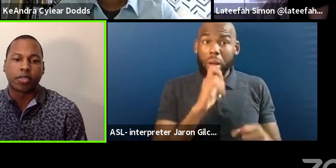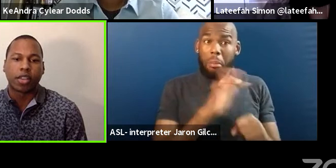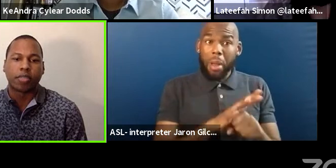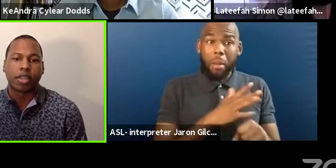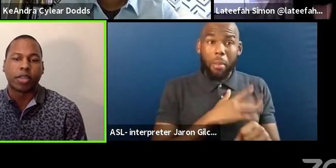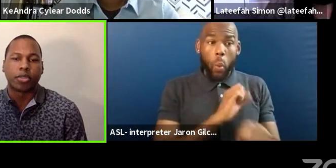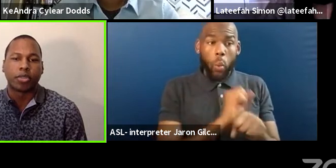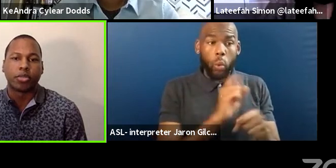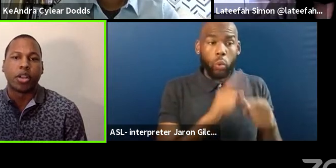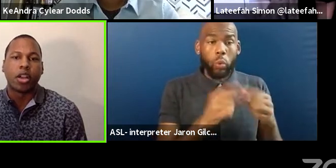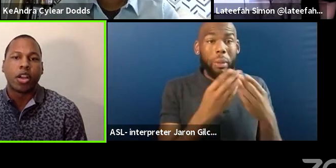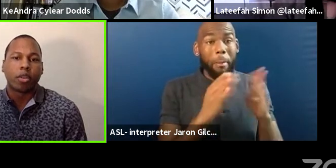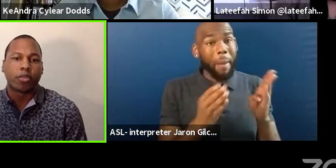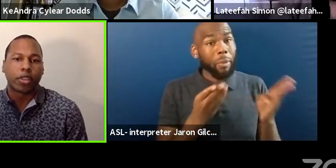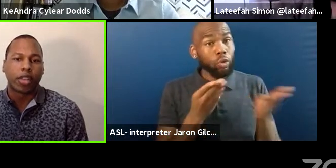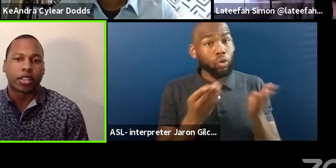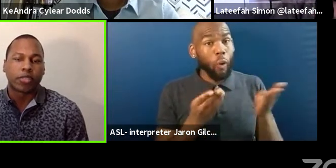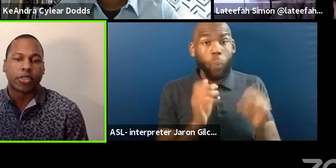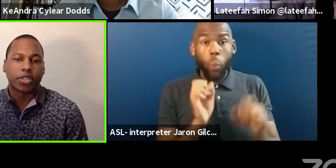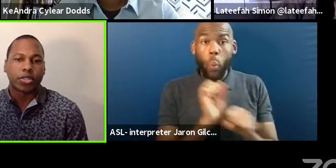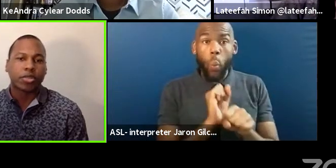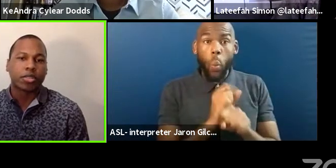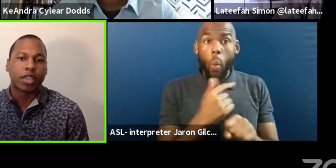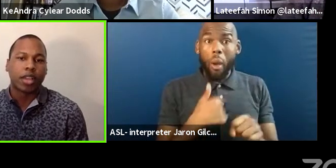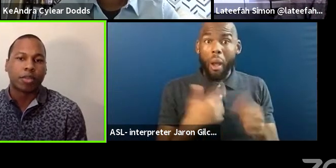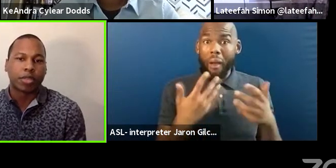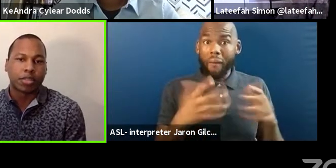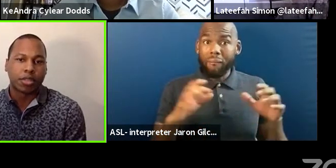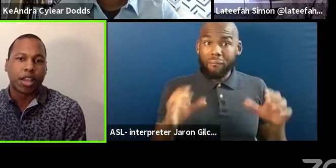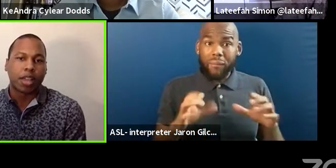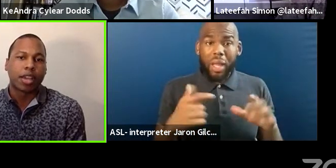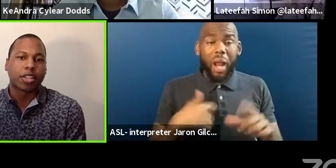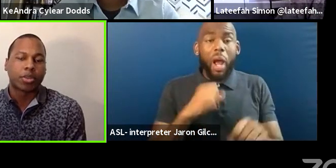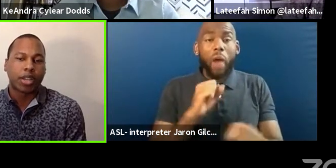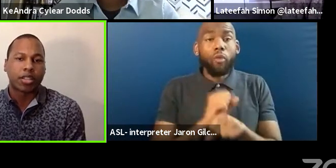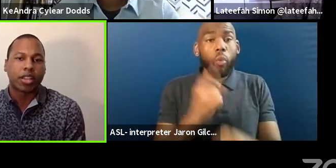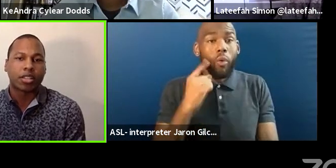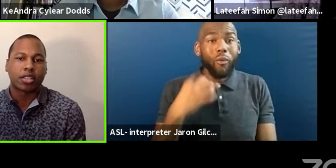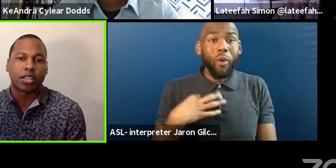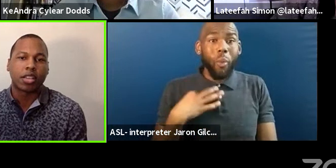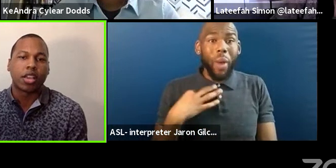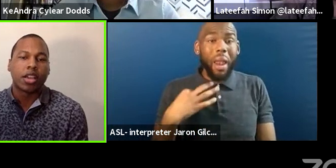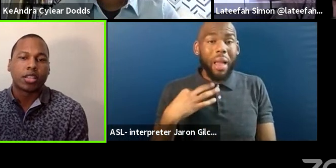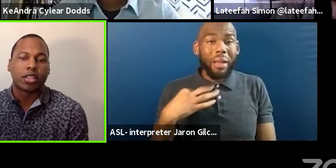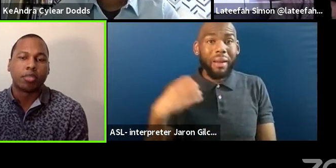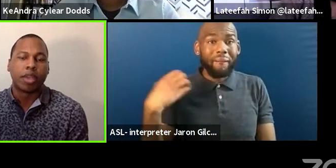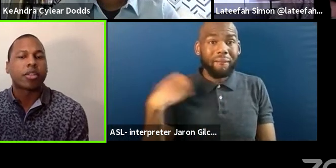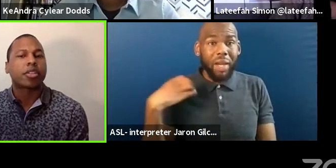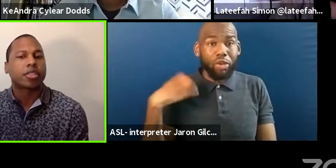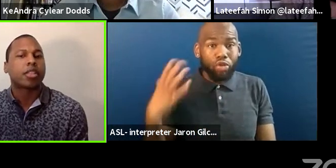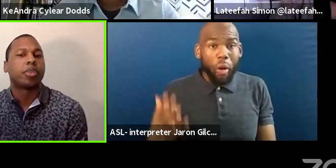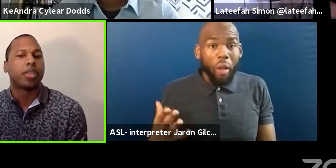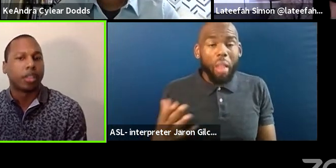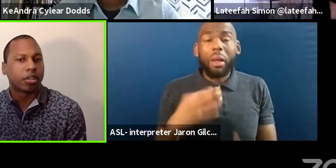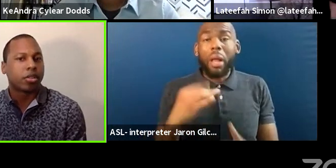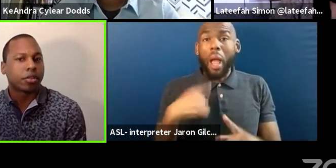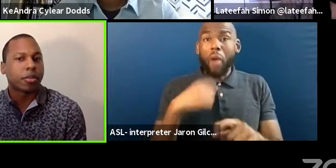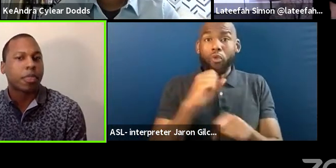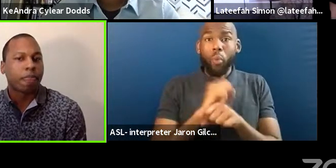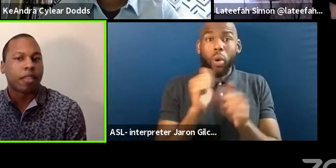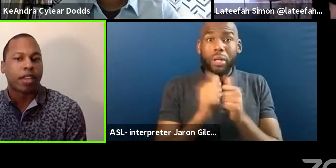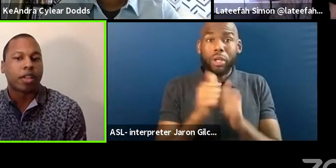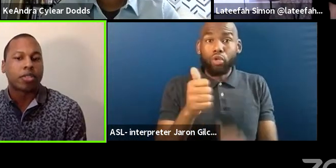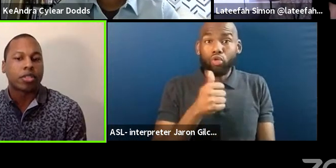so thankfully, I've been able to work for elected officials, spend some time at a transit agency to better understand the